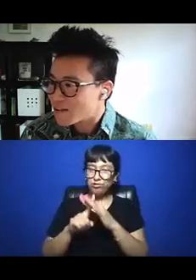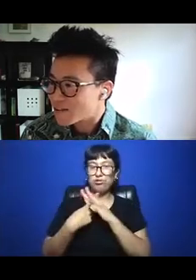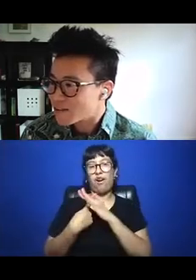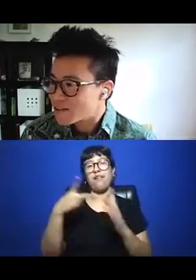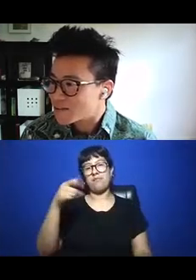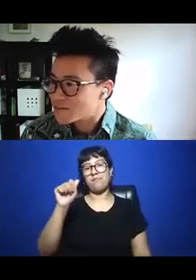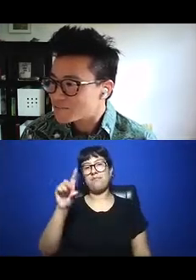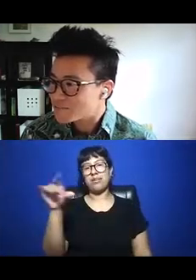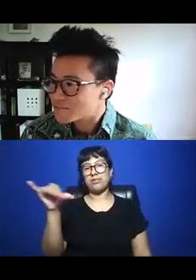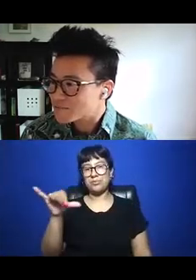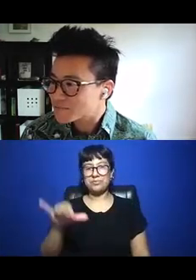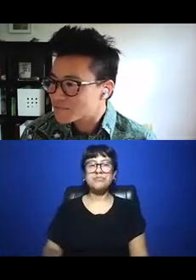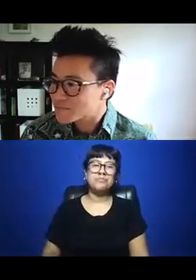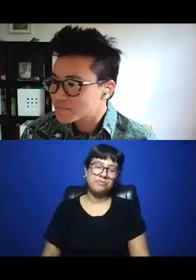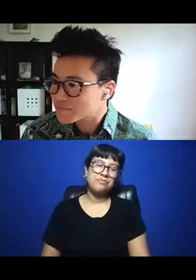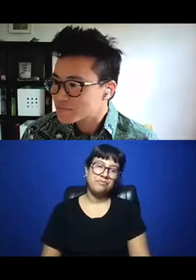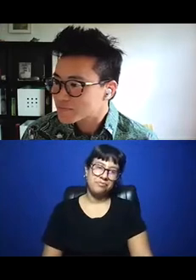well.